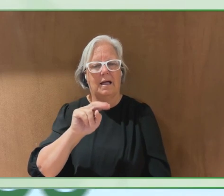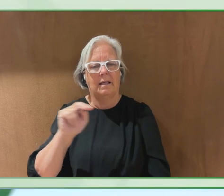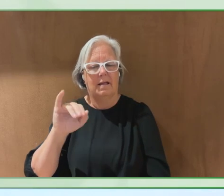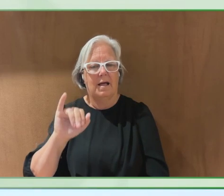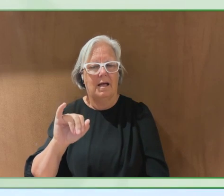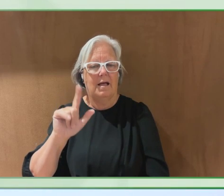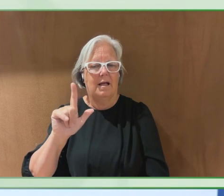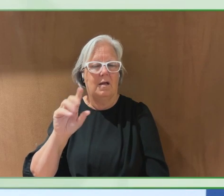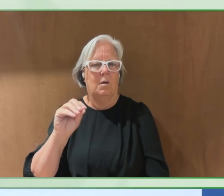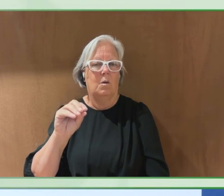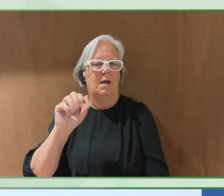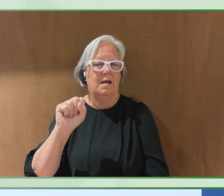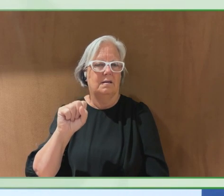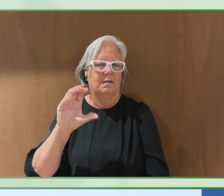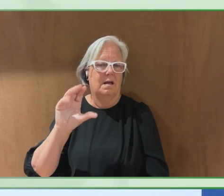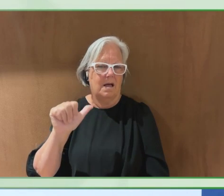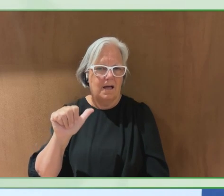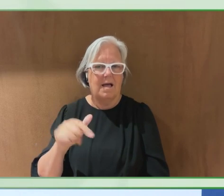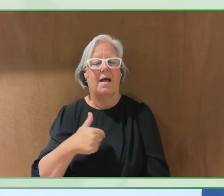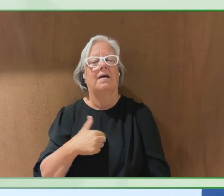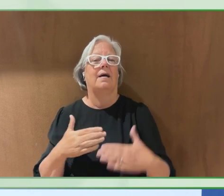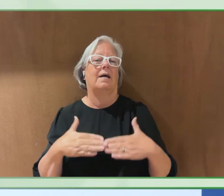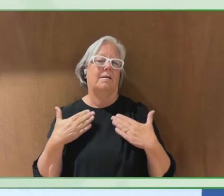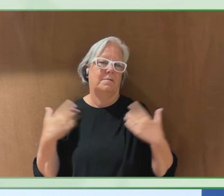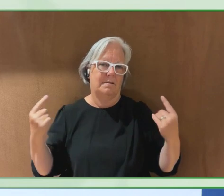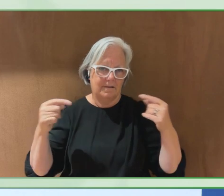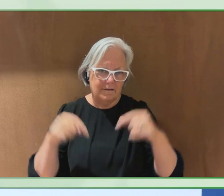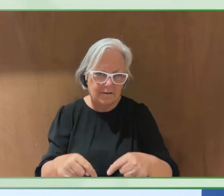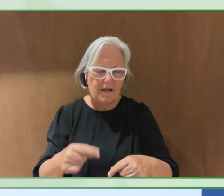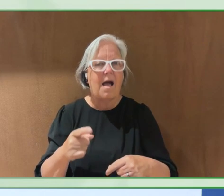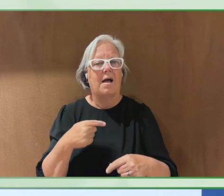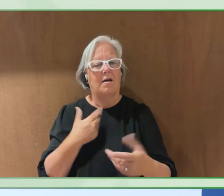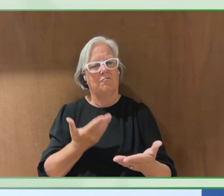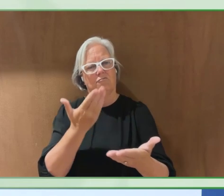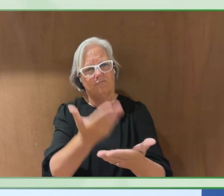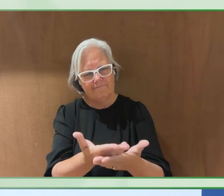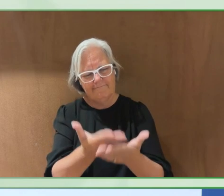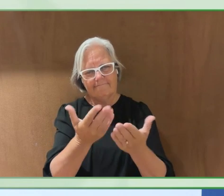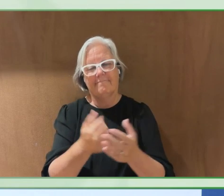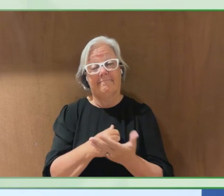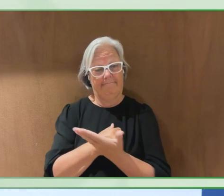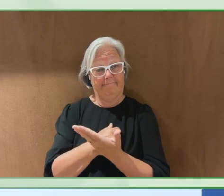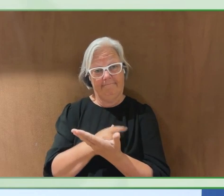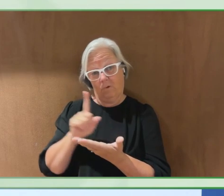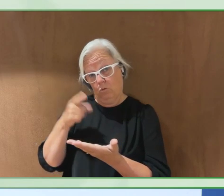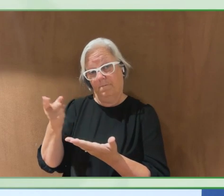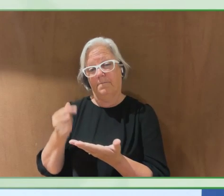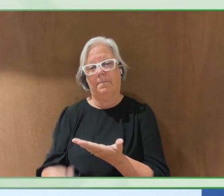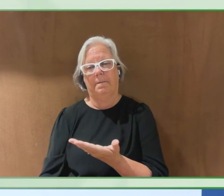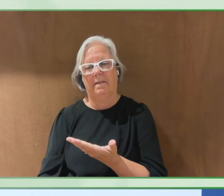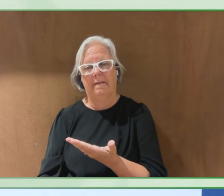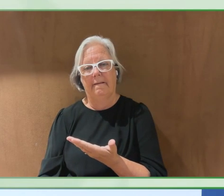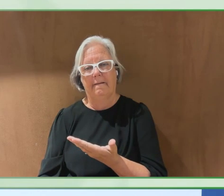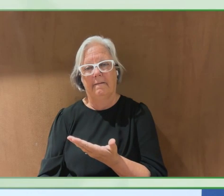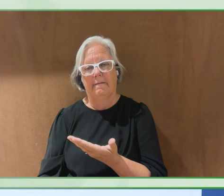our support model. And please slide. Next slide, please. And I'd like